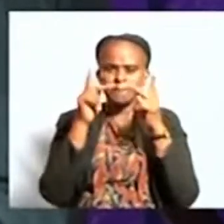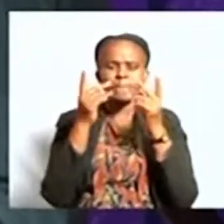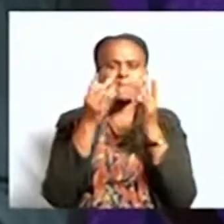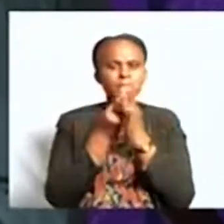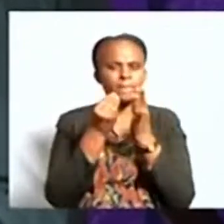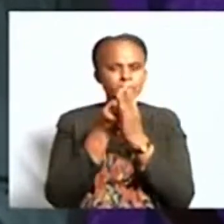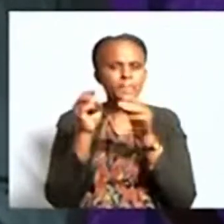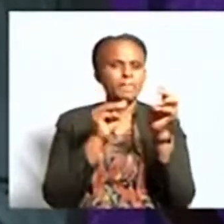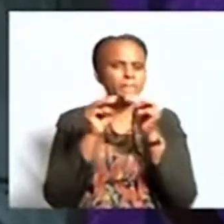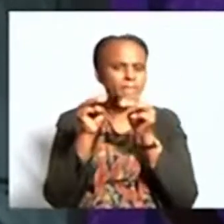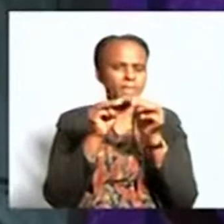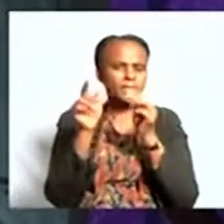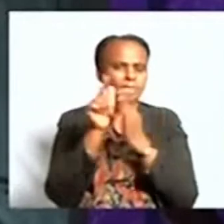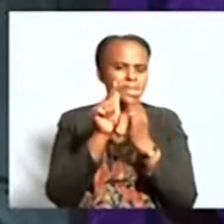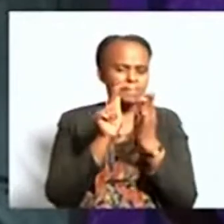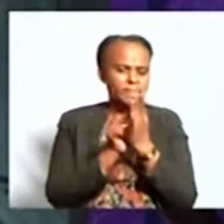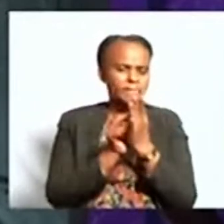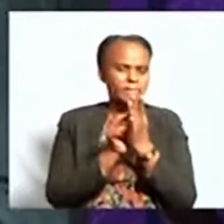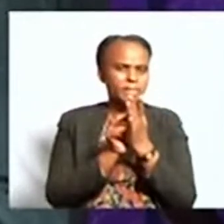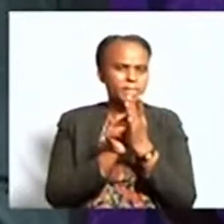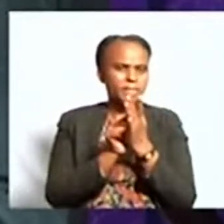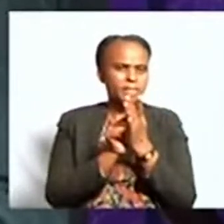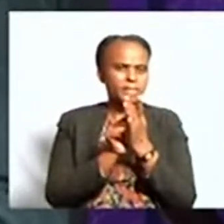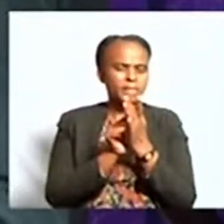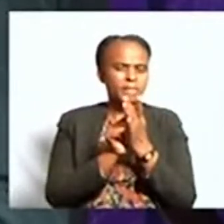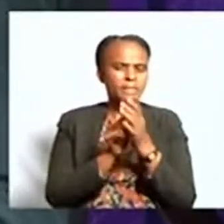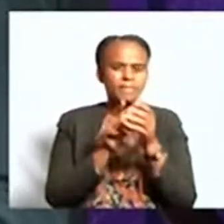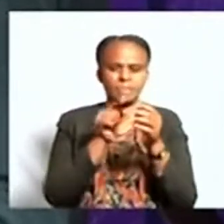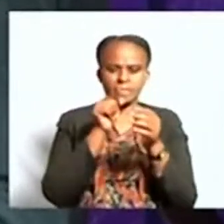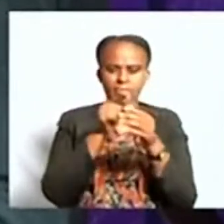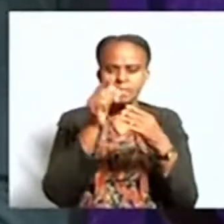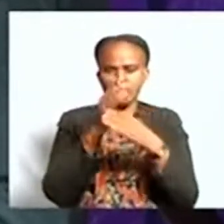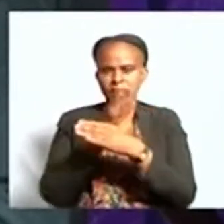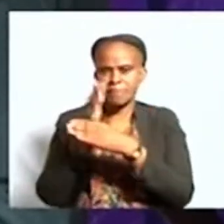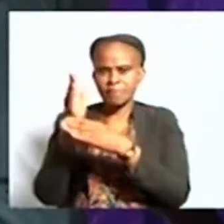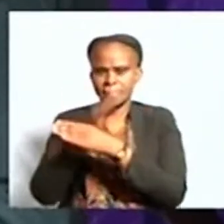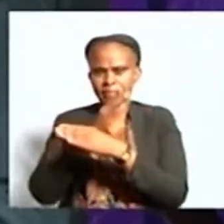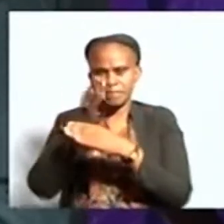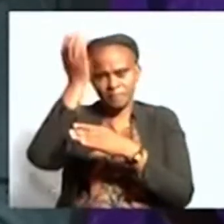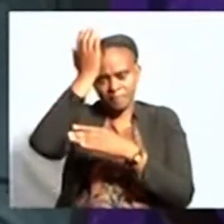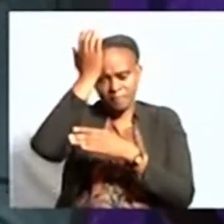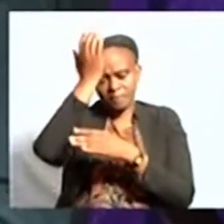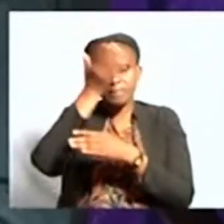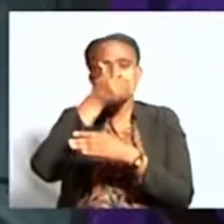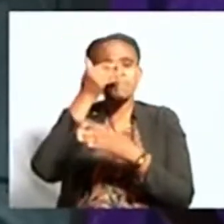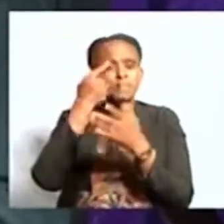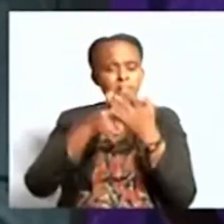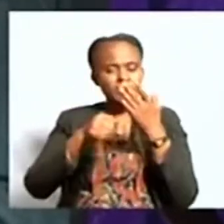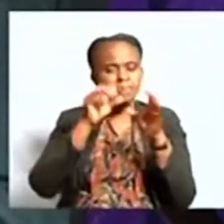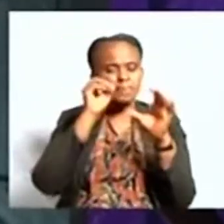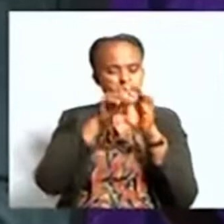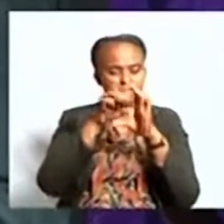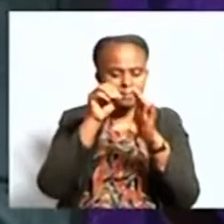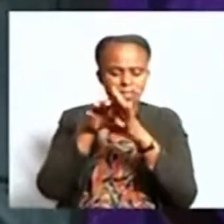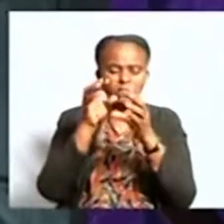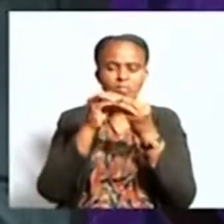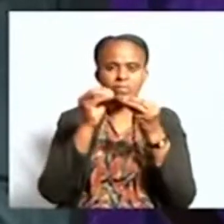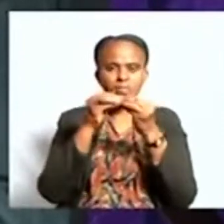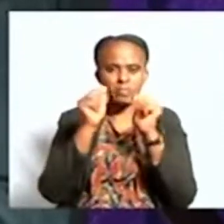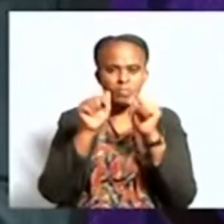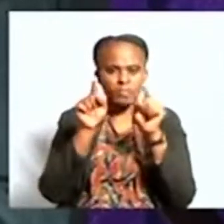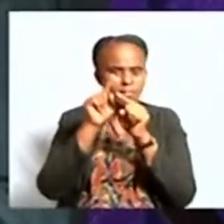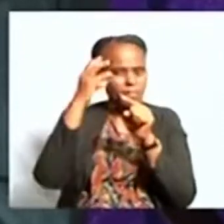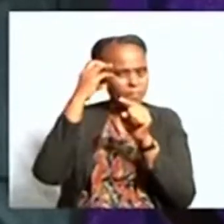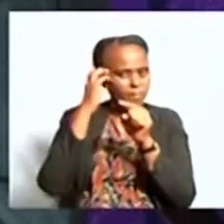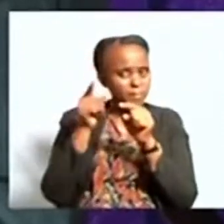Finance Management Act, that the following business day they should actually be deposited. And the